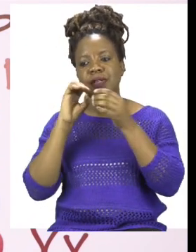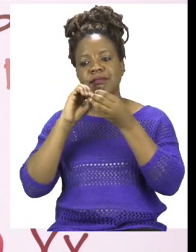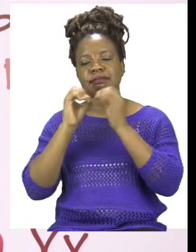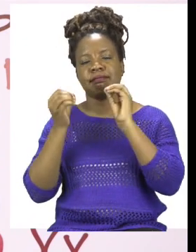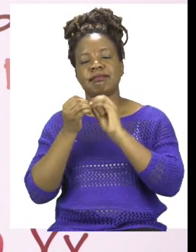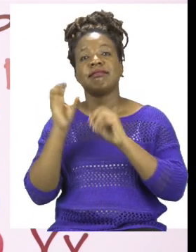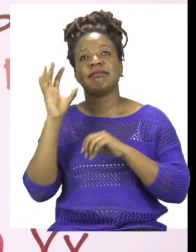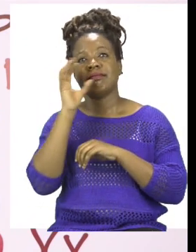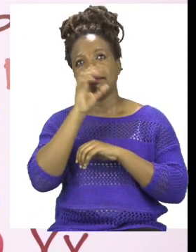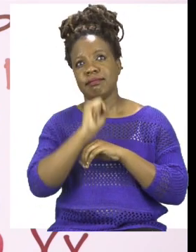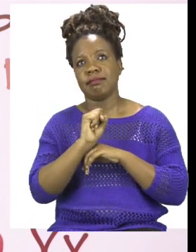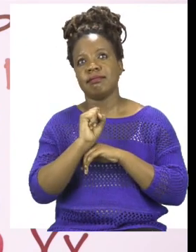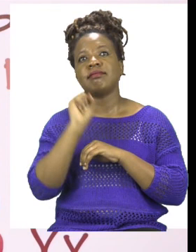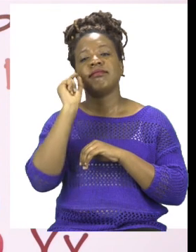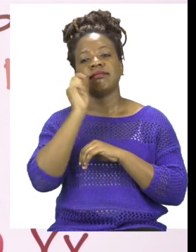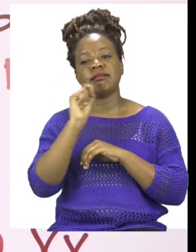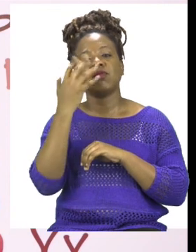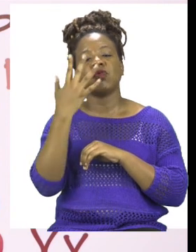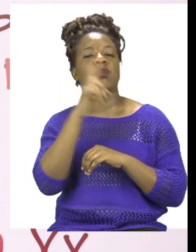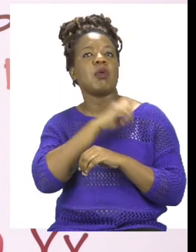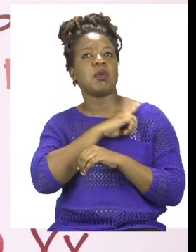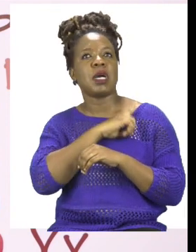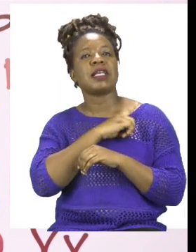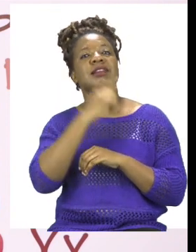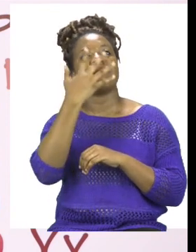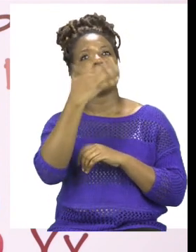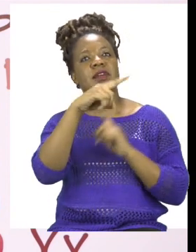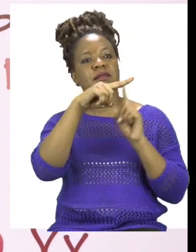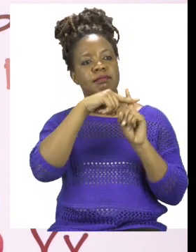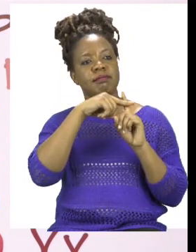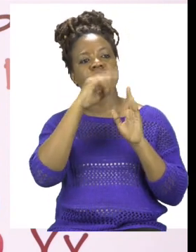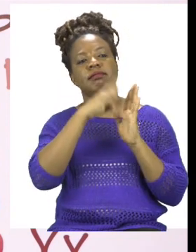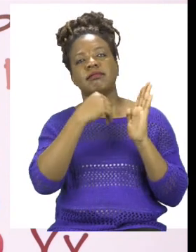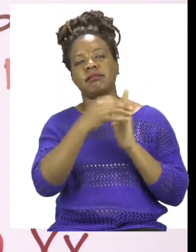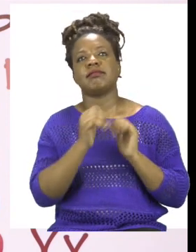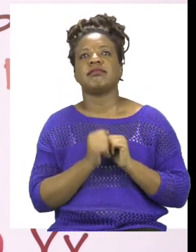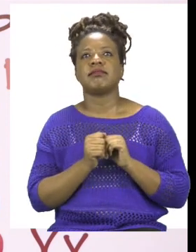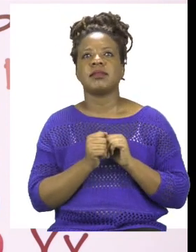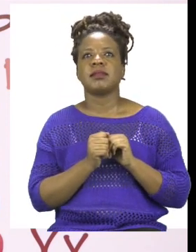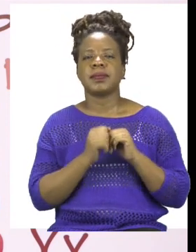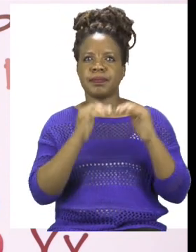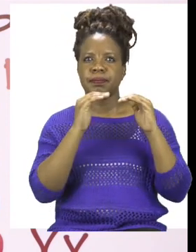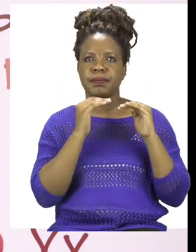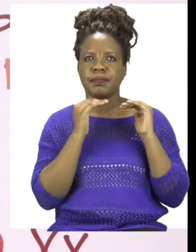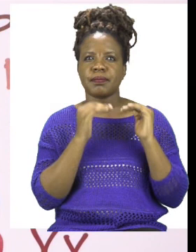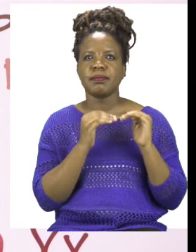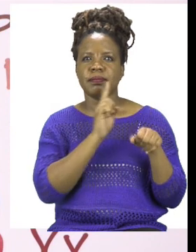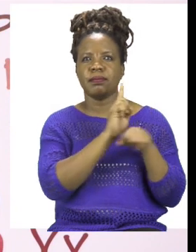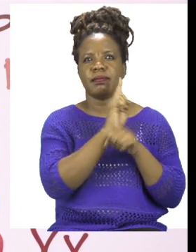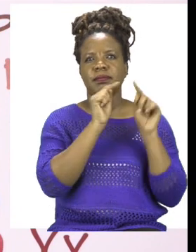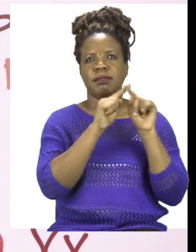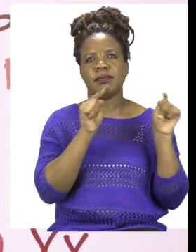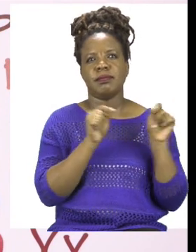In this case, it's our 5. Now let's go to where the first one is missing. Now if you find